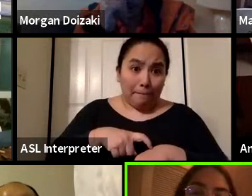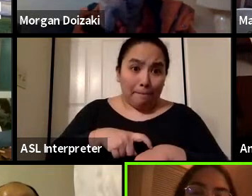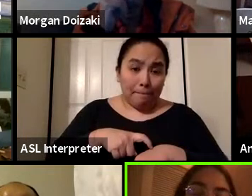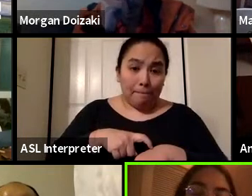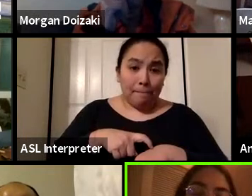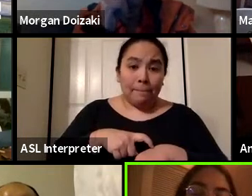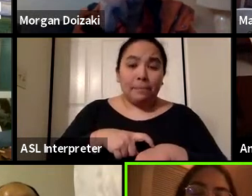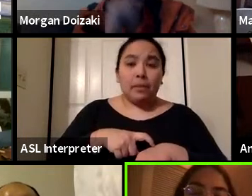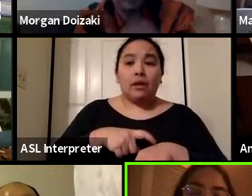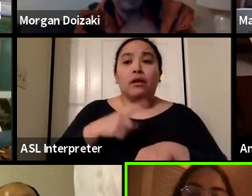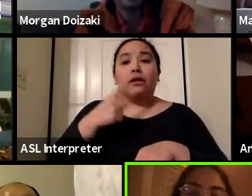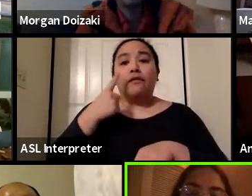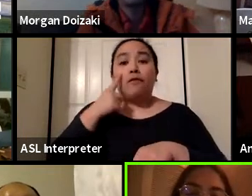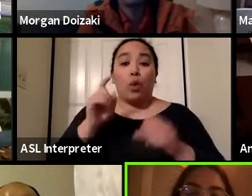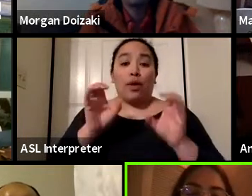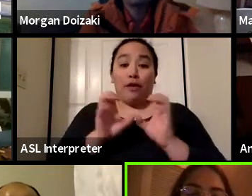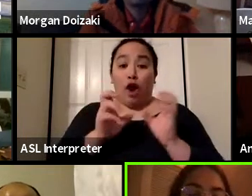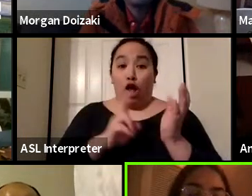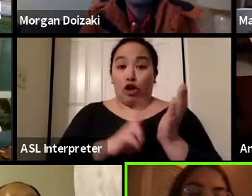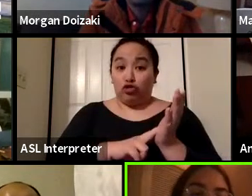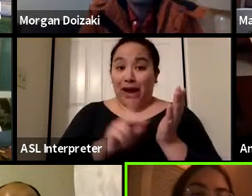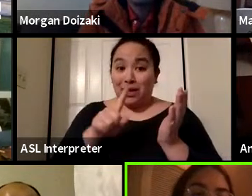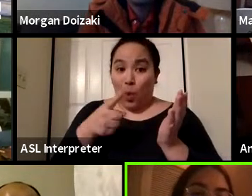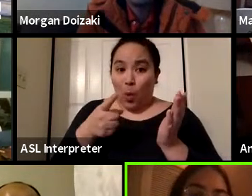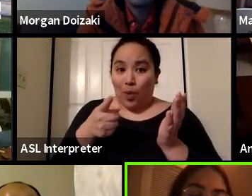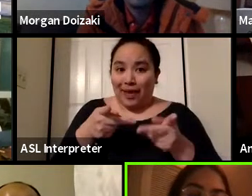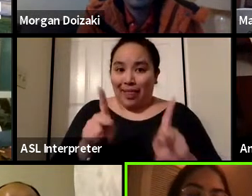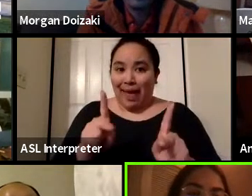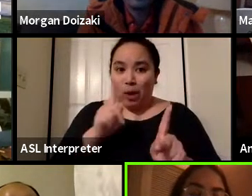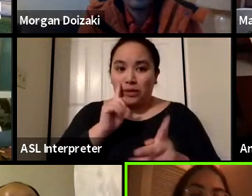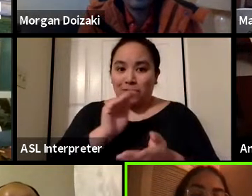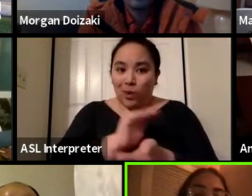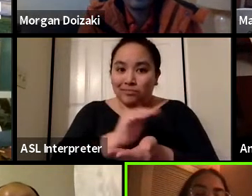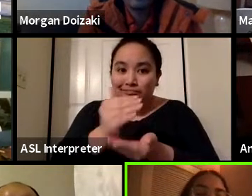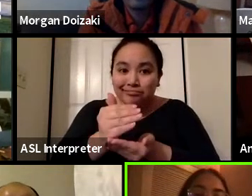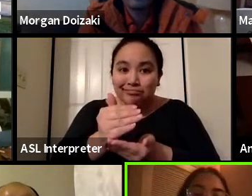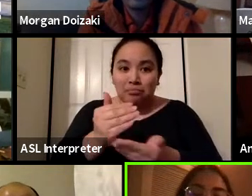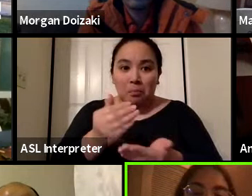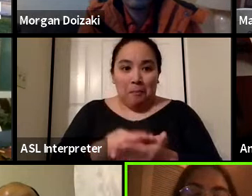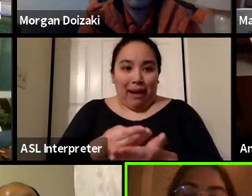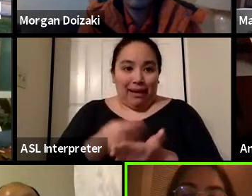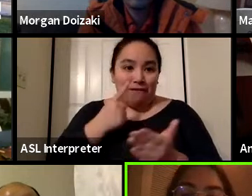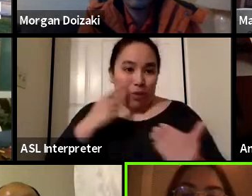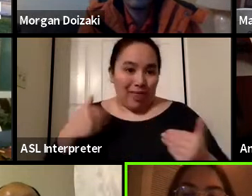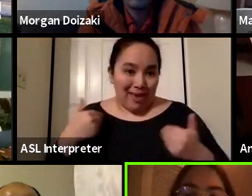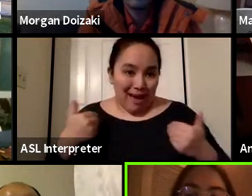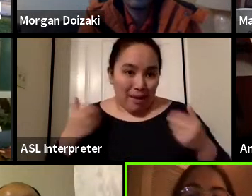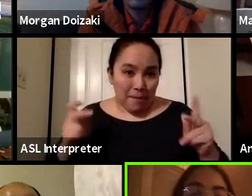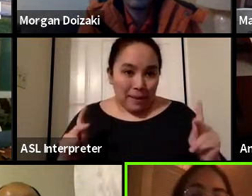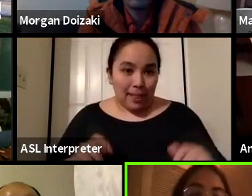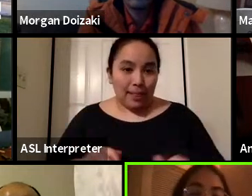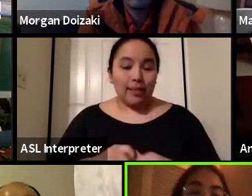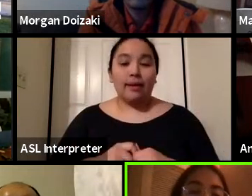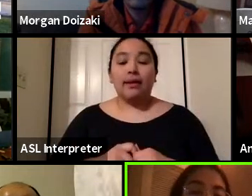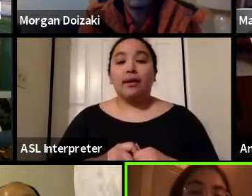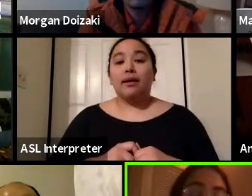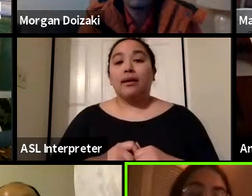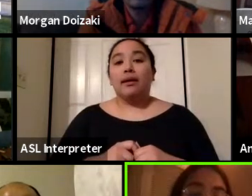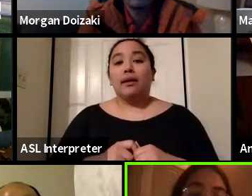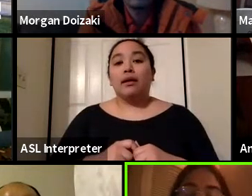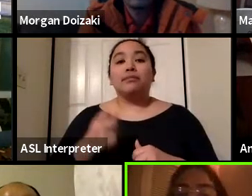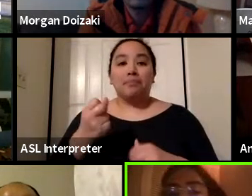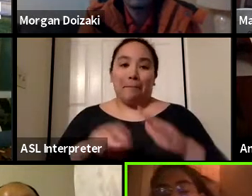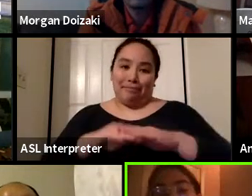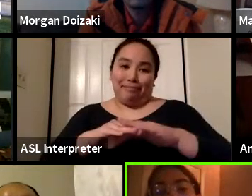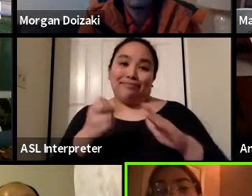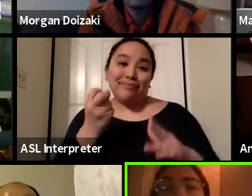the contract only allows for so much compensation for the young people. And so the capacity would be at